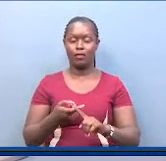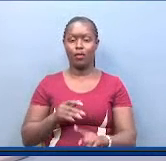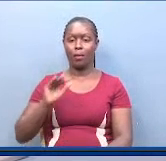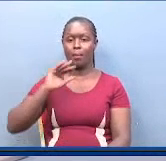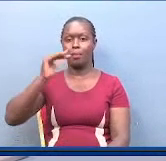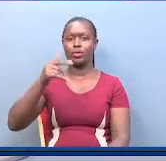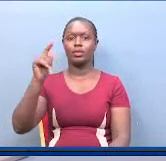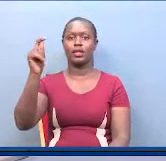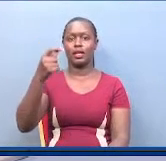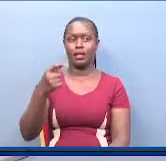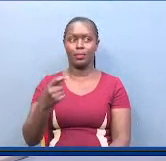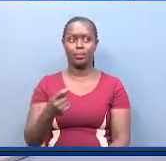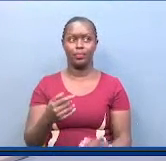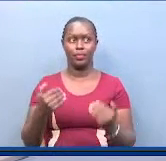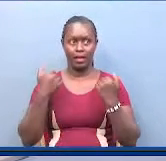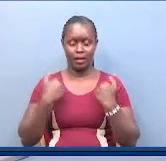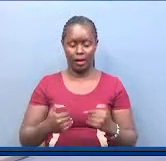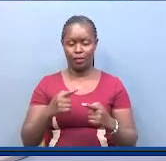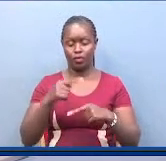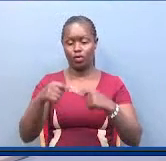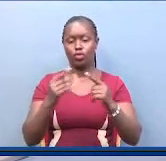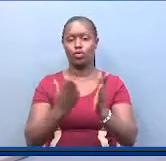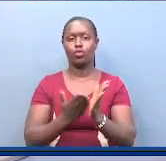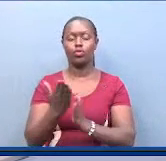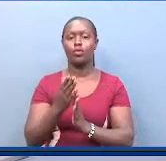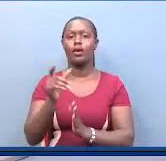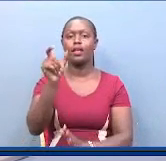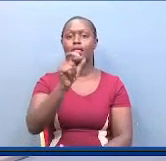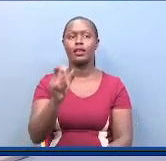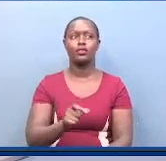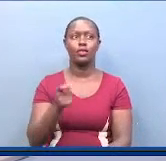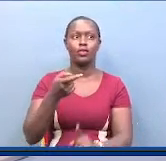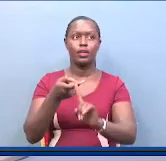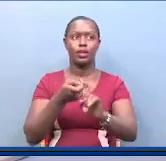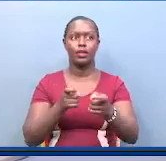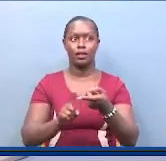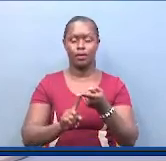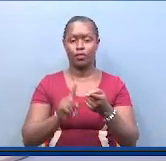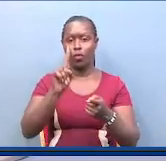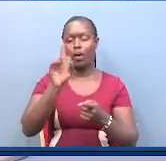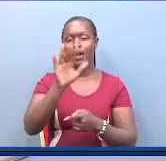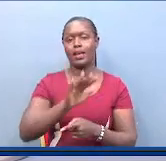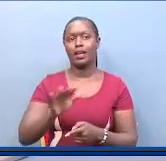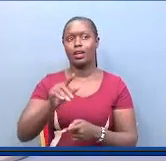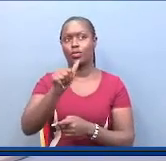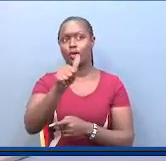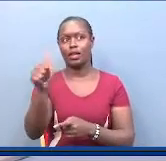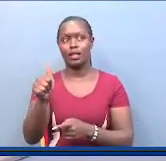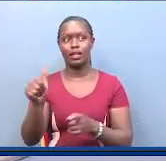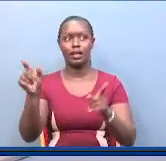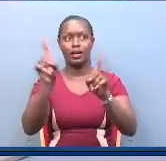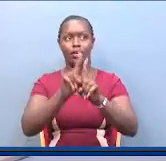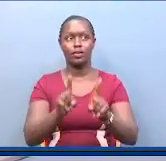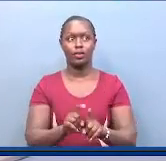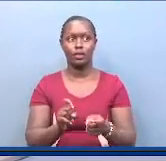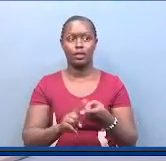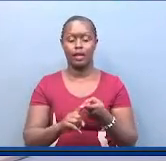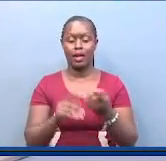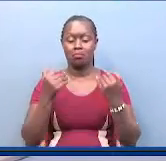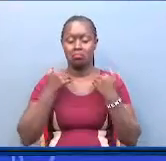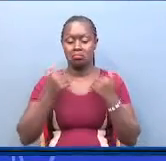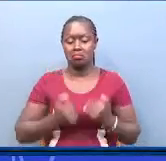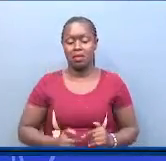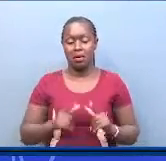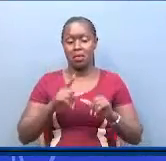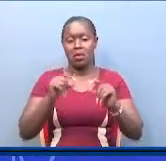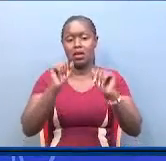Kenya. I have gone through that region from one area to another, and I can tell